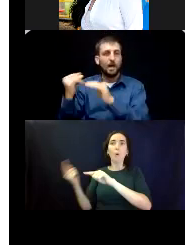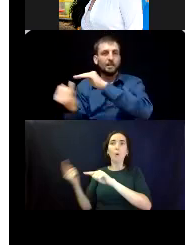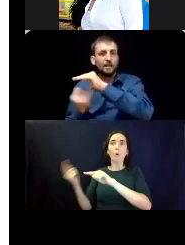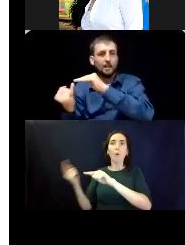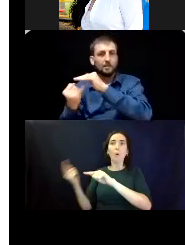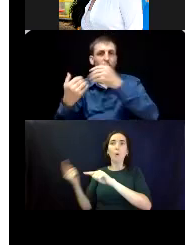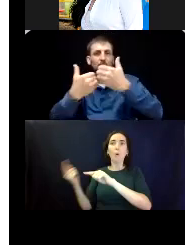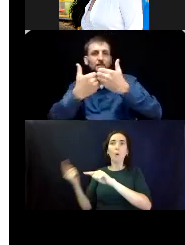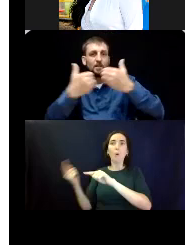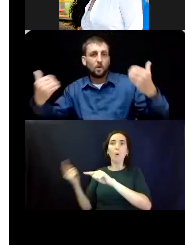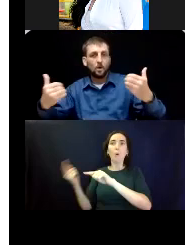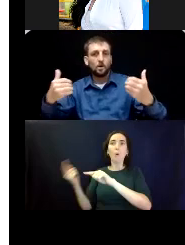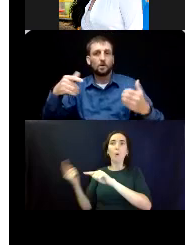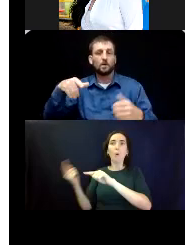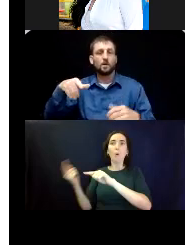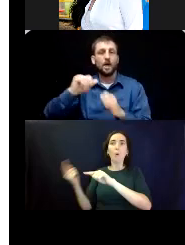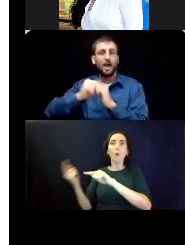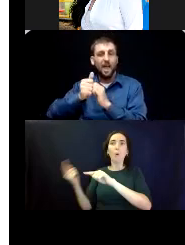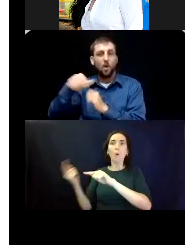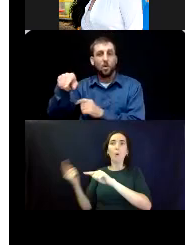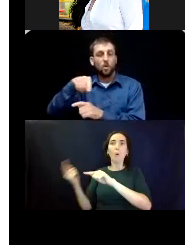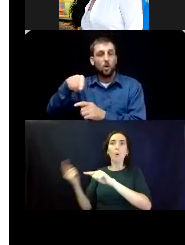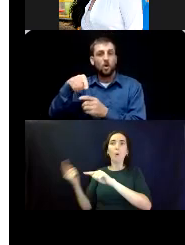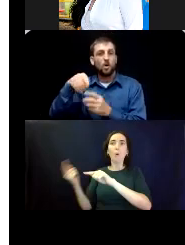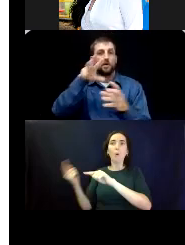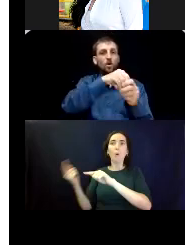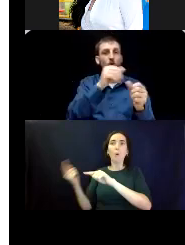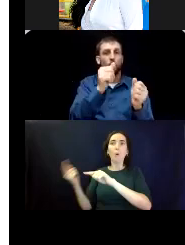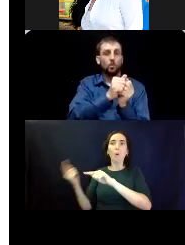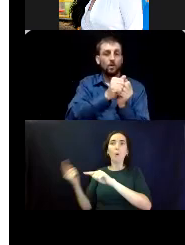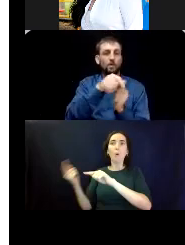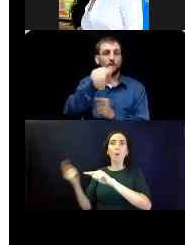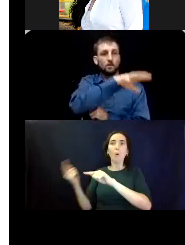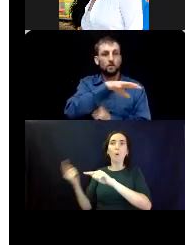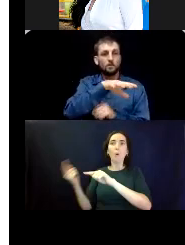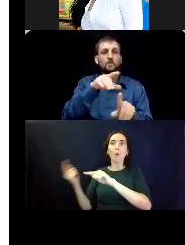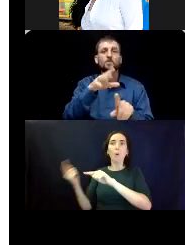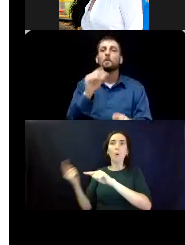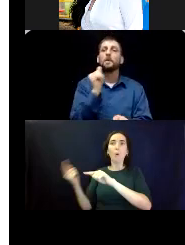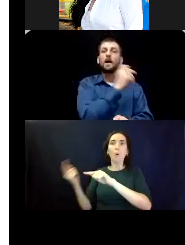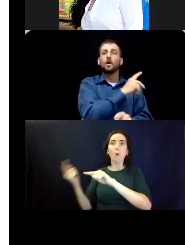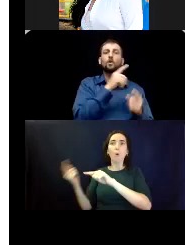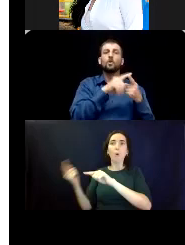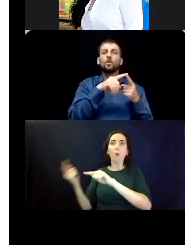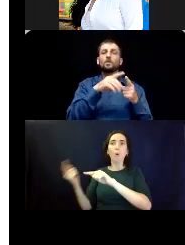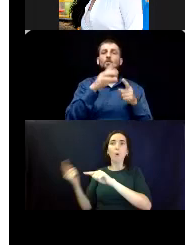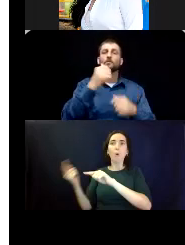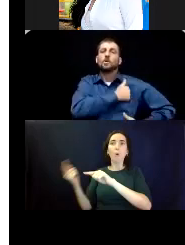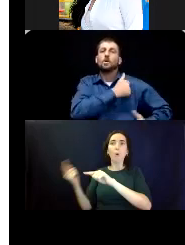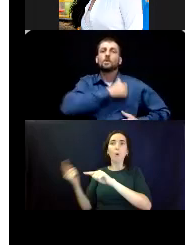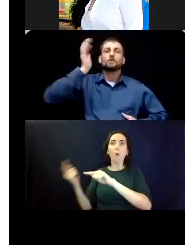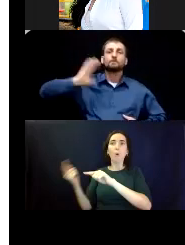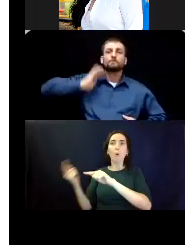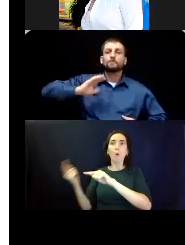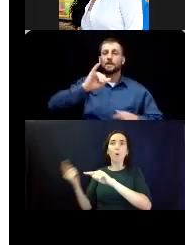with individuals with disabilities. Going back to our victors in the Invalid Corps, they were forced to